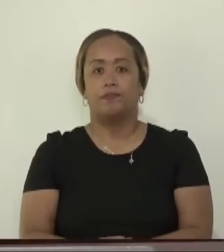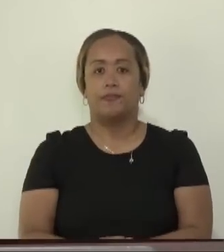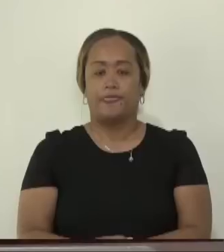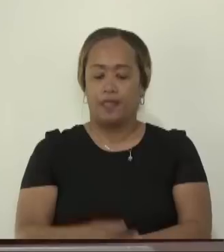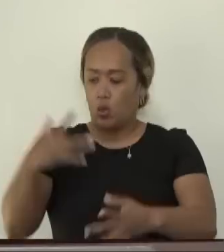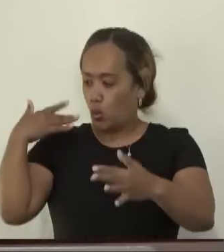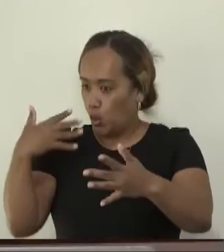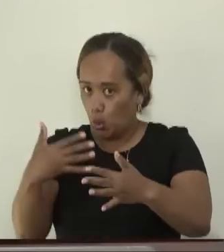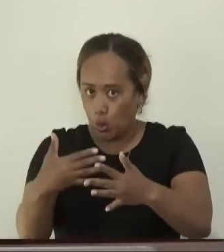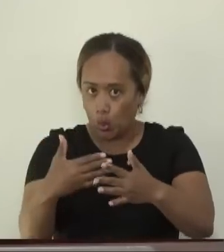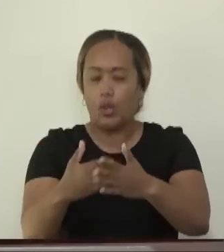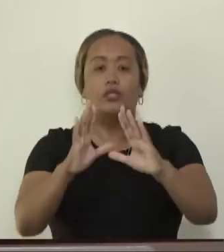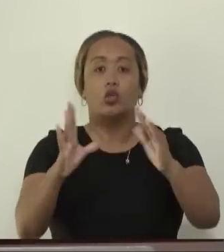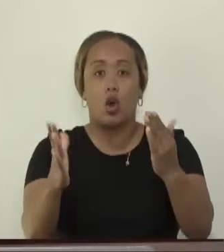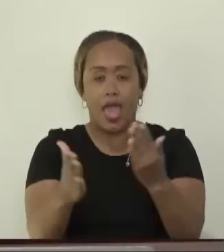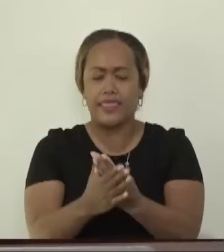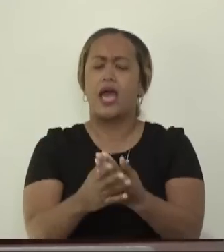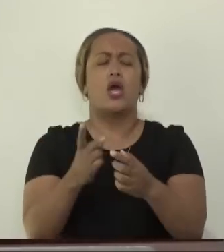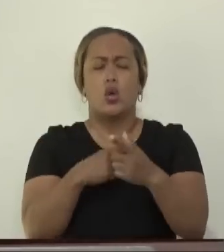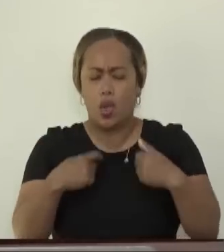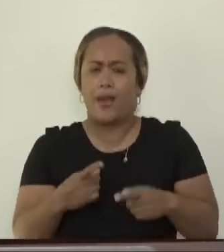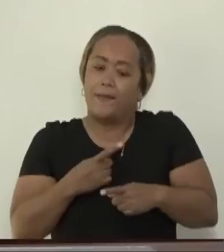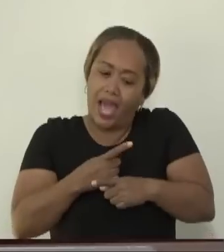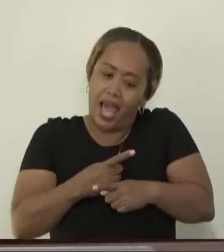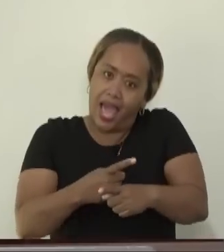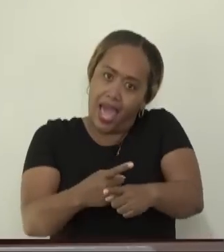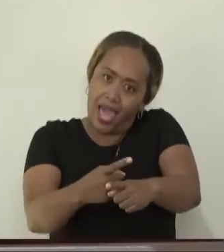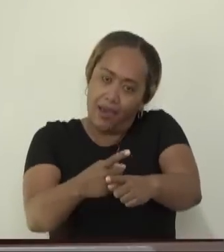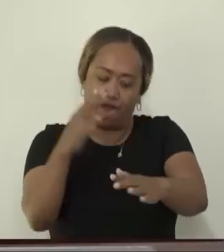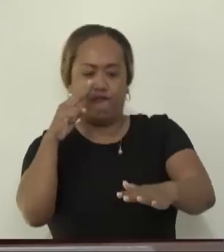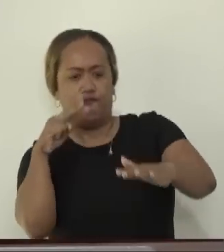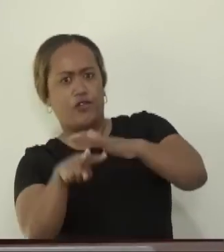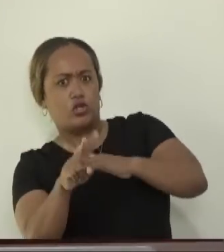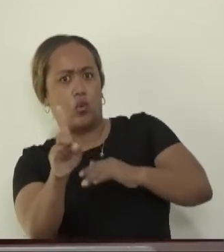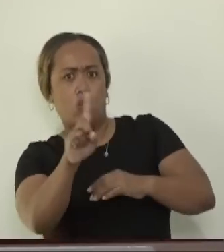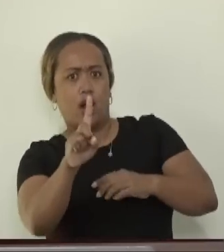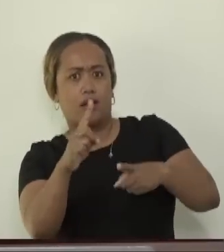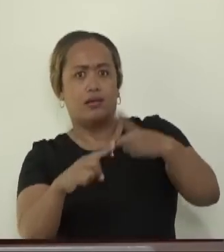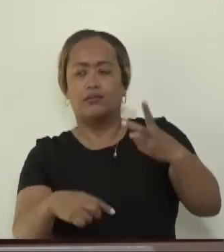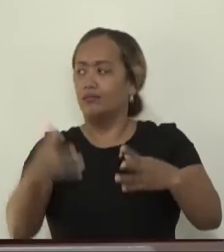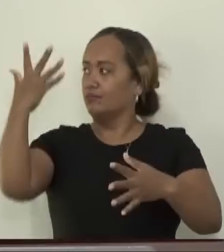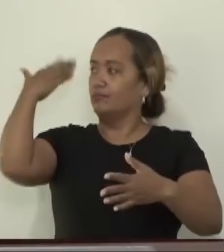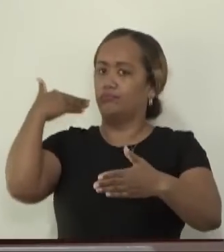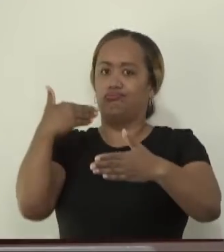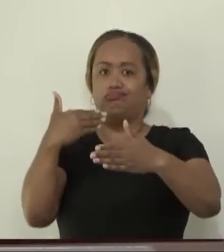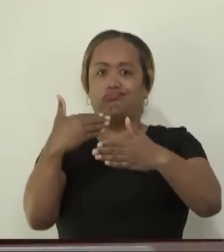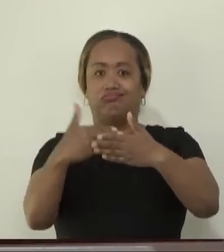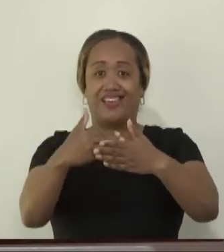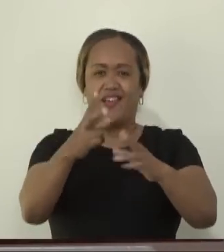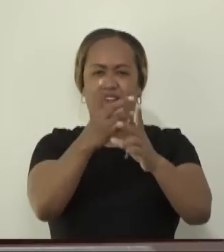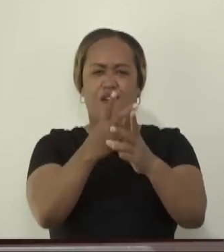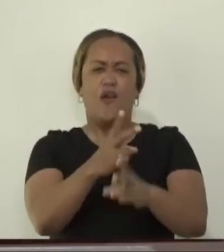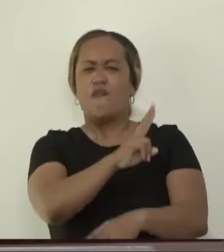journey together, we must be guided by the vision of our founding fathers and the basic values